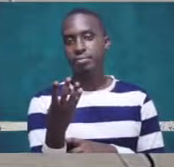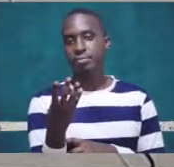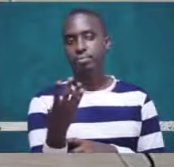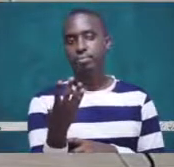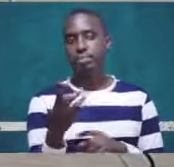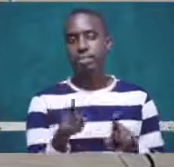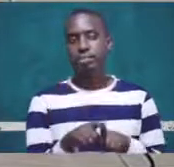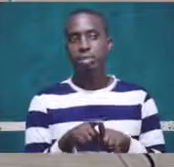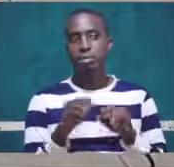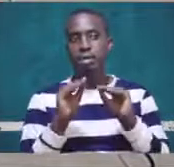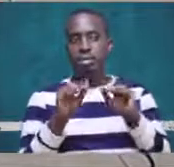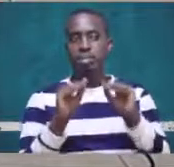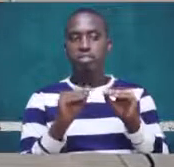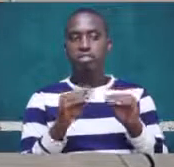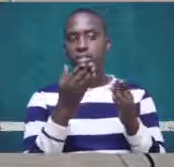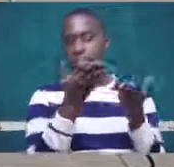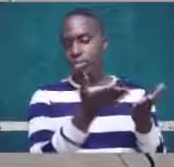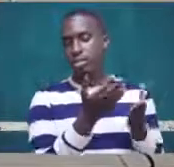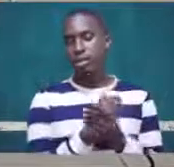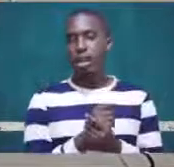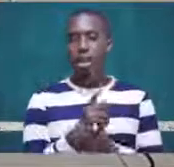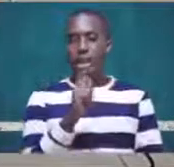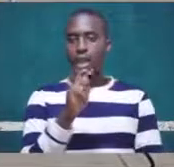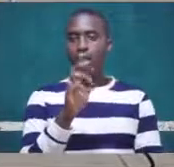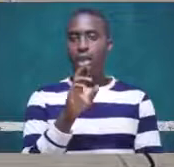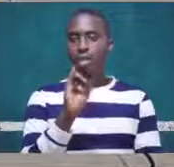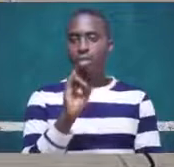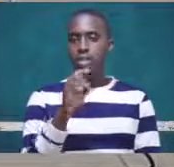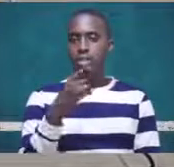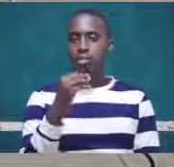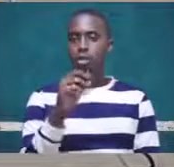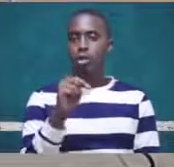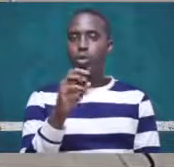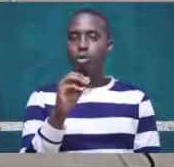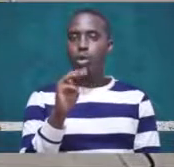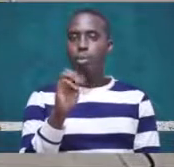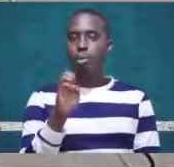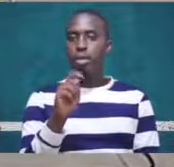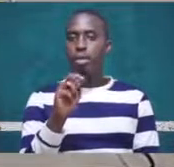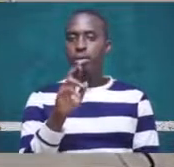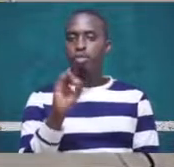they taught you this trigonometric formula.